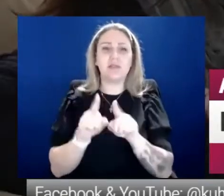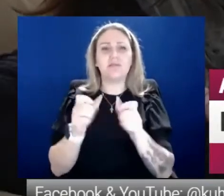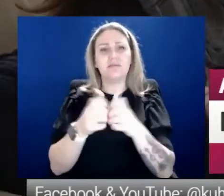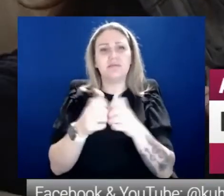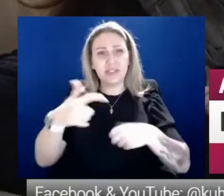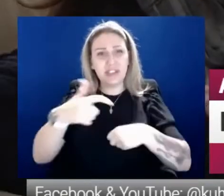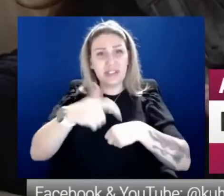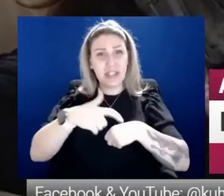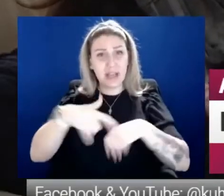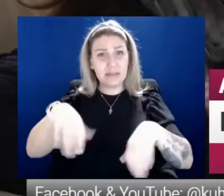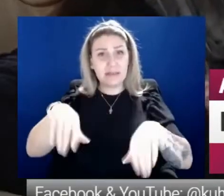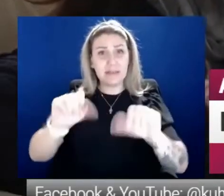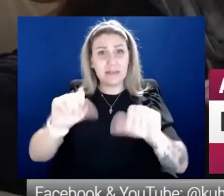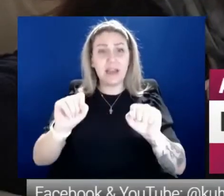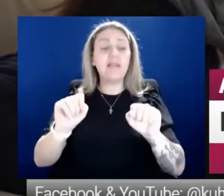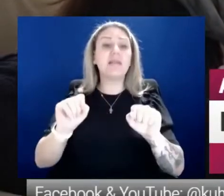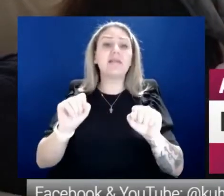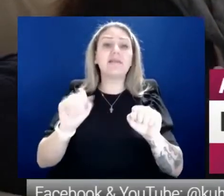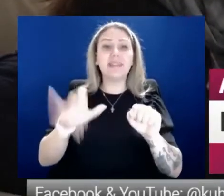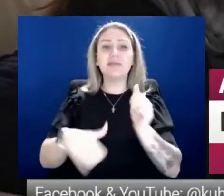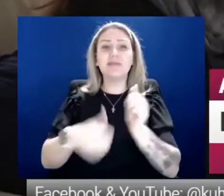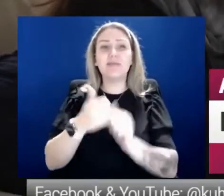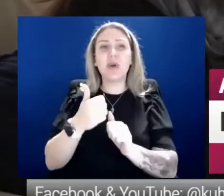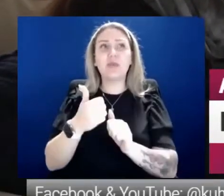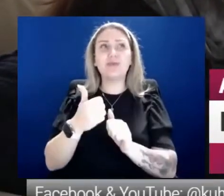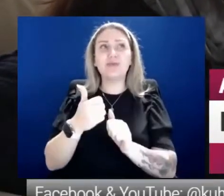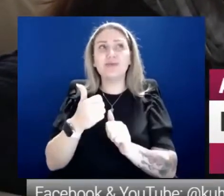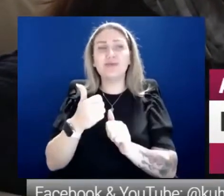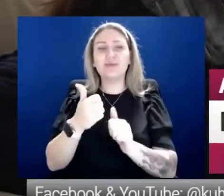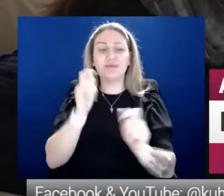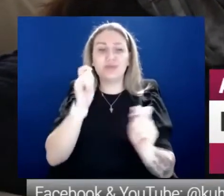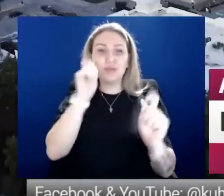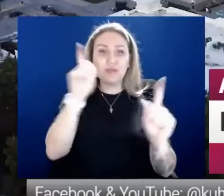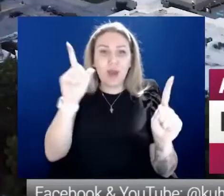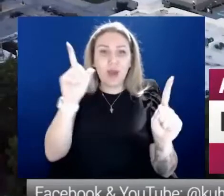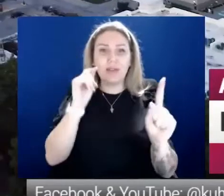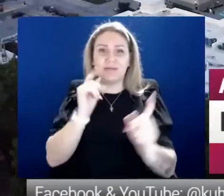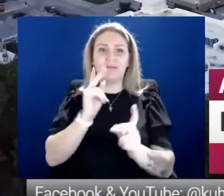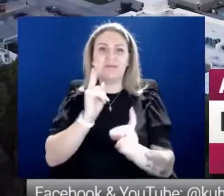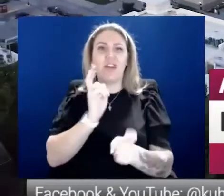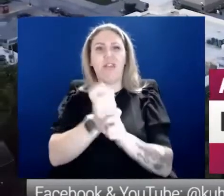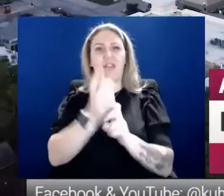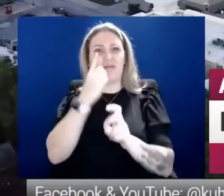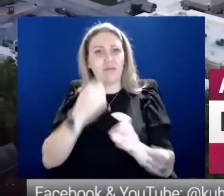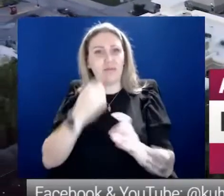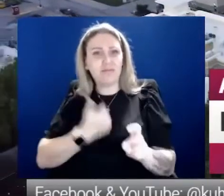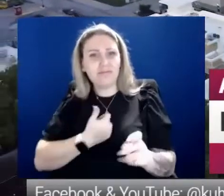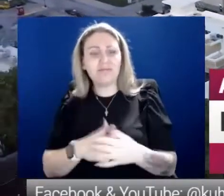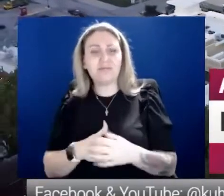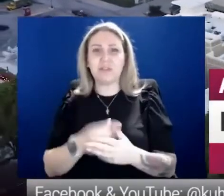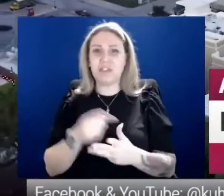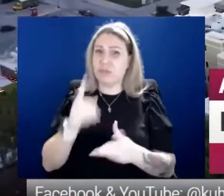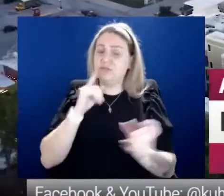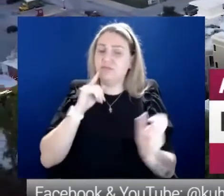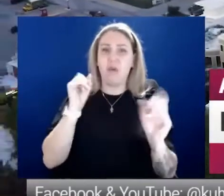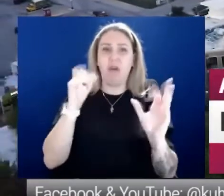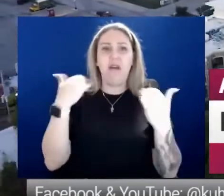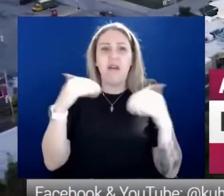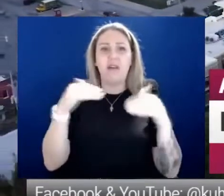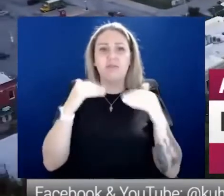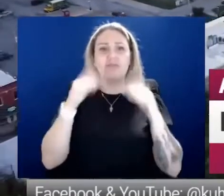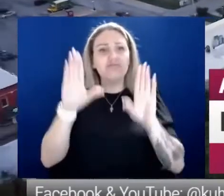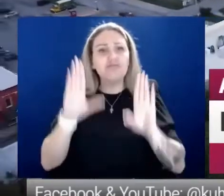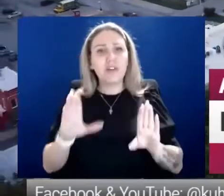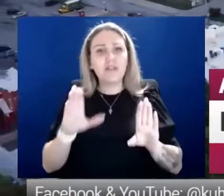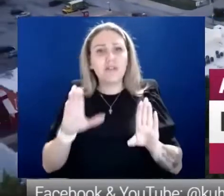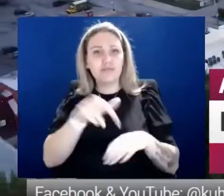was the most surprising and probably the hardest for me. And she was so incredibly grateful her doctor referred her to the